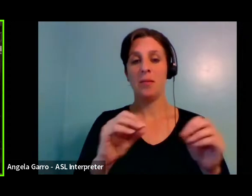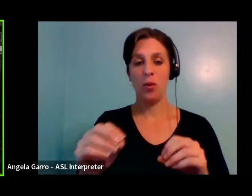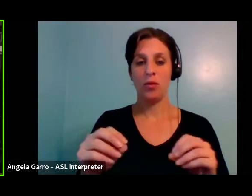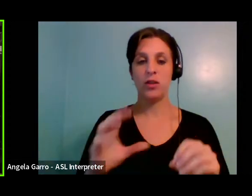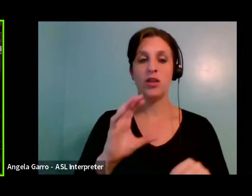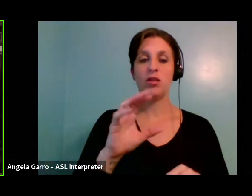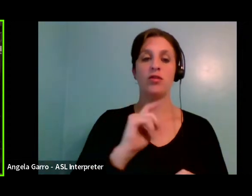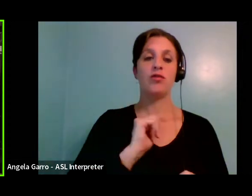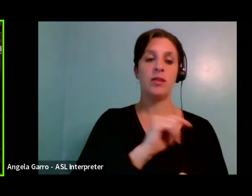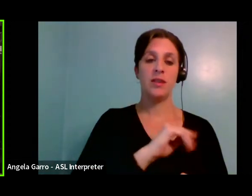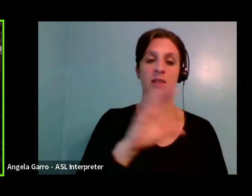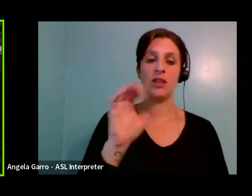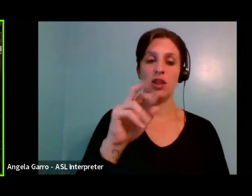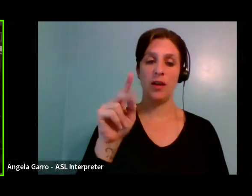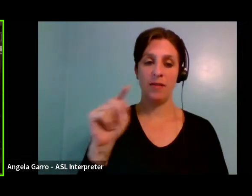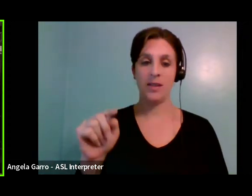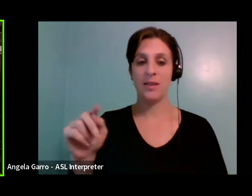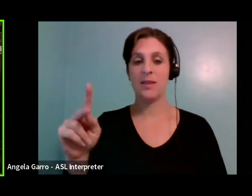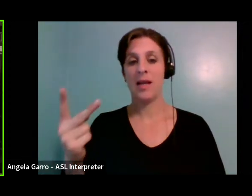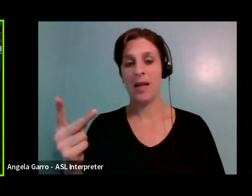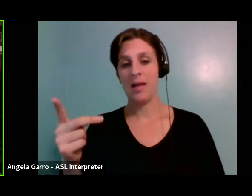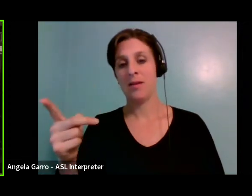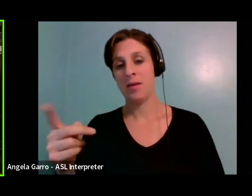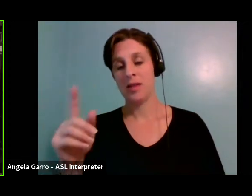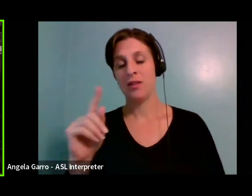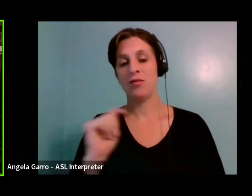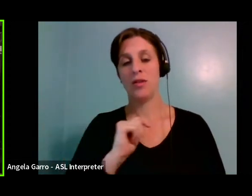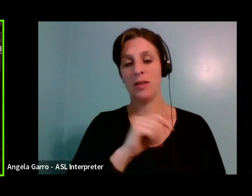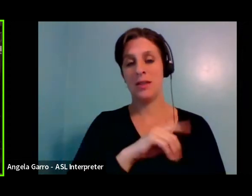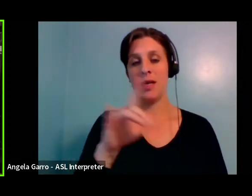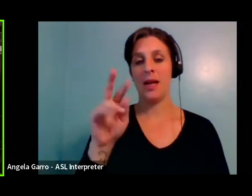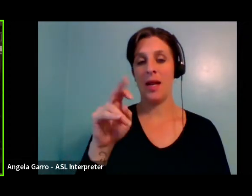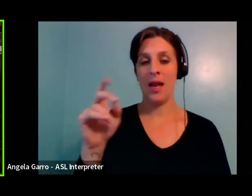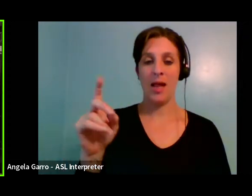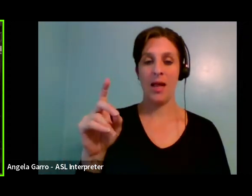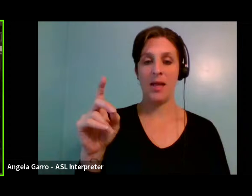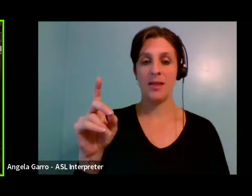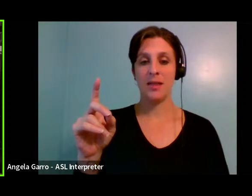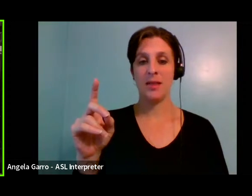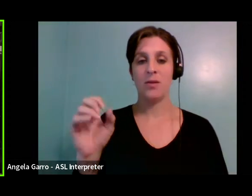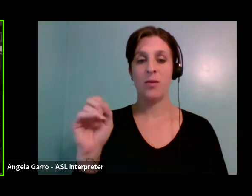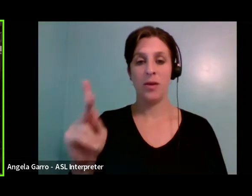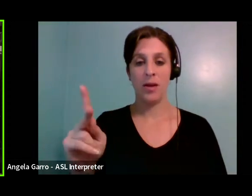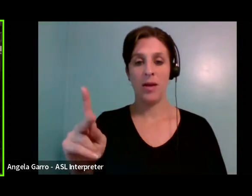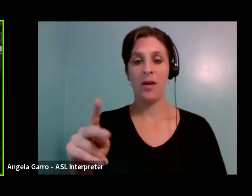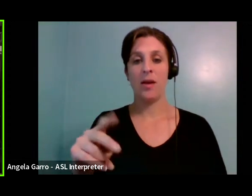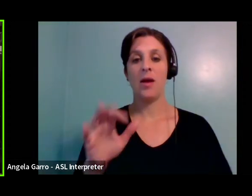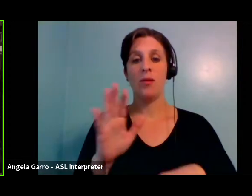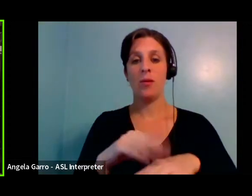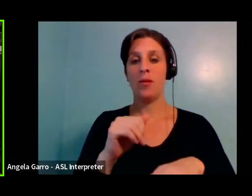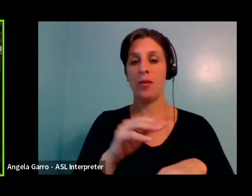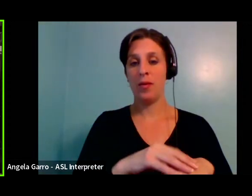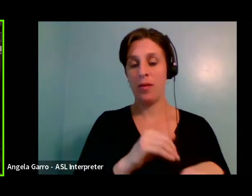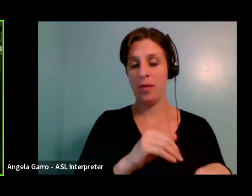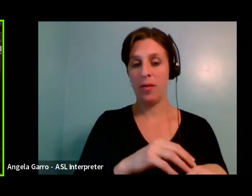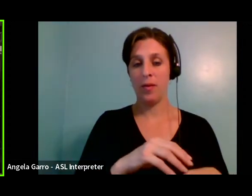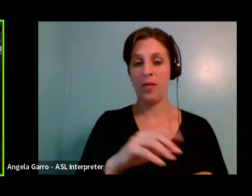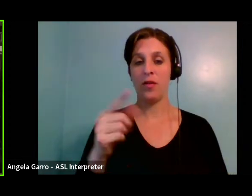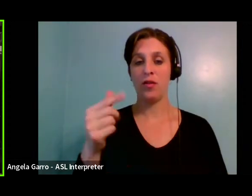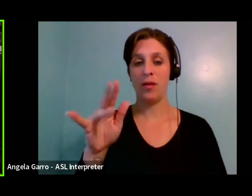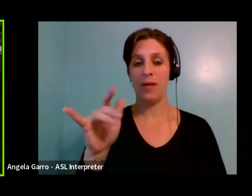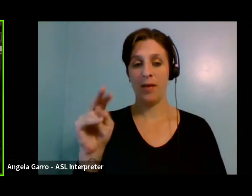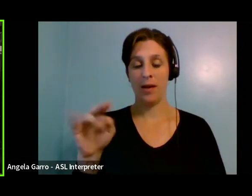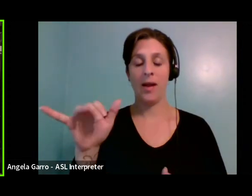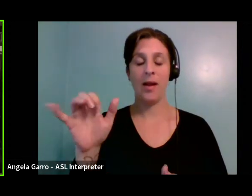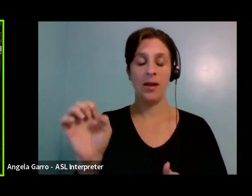trustee Chavez and a second by trustee Land. Okay, I will do a roll call. Trustee Griffin.